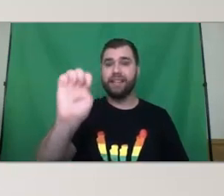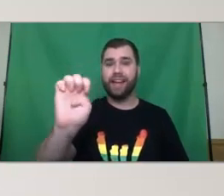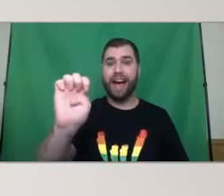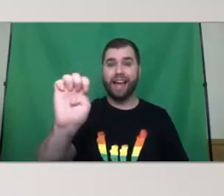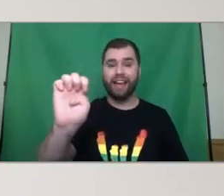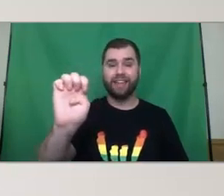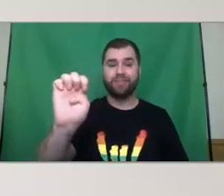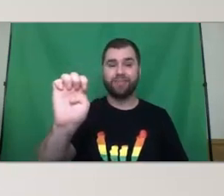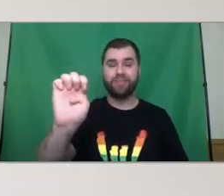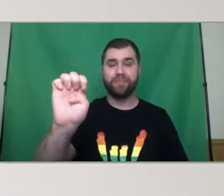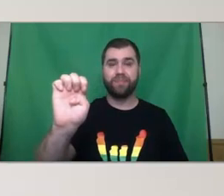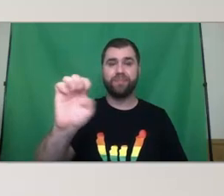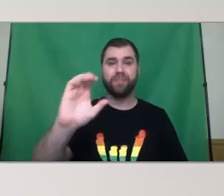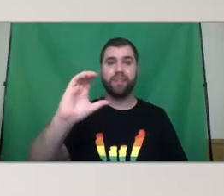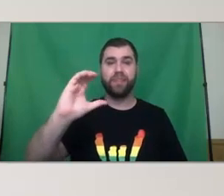Die.